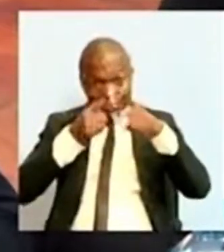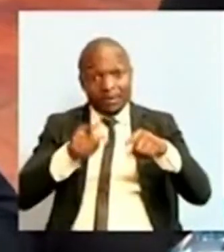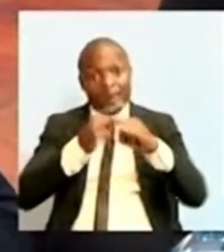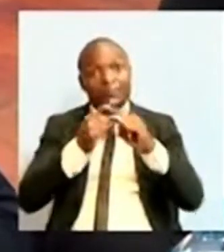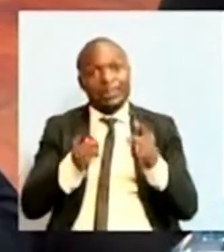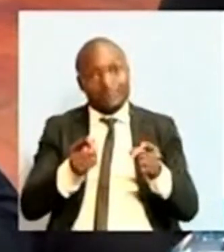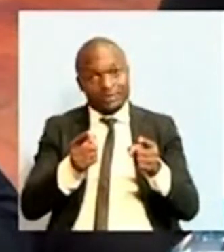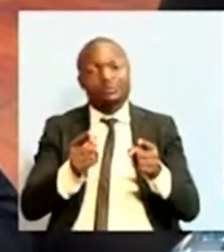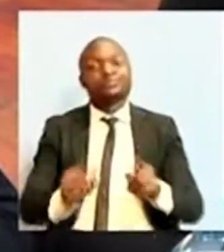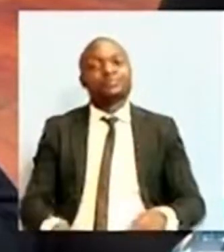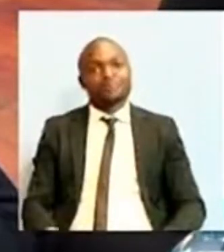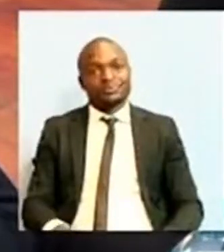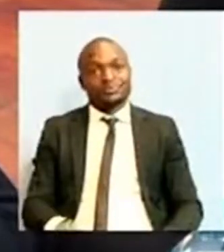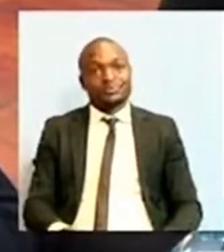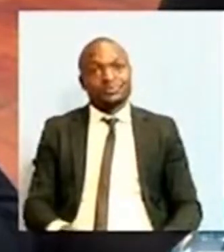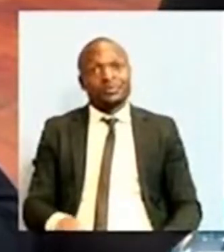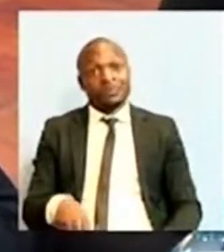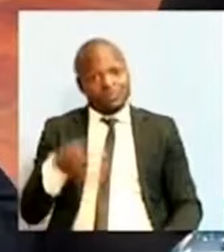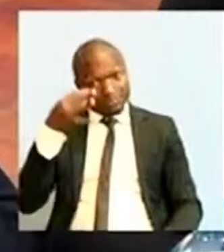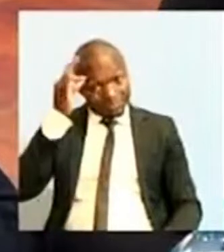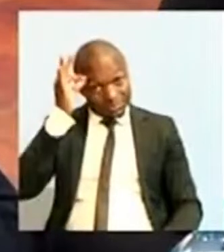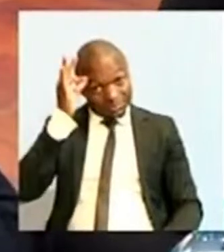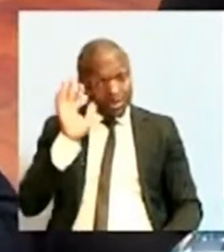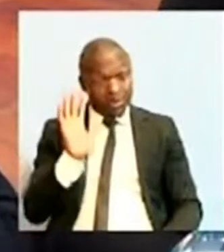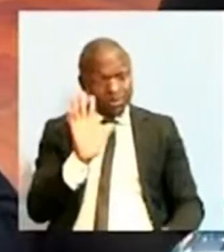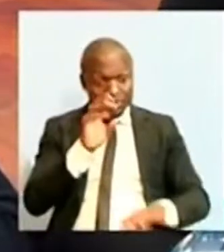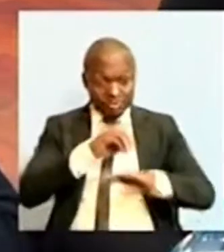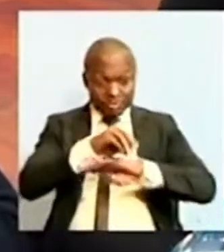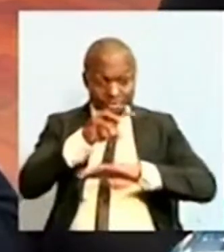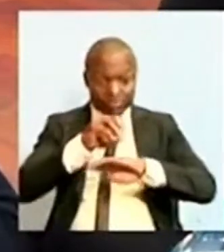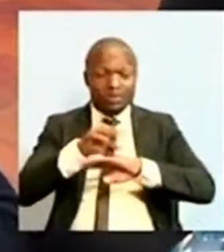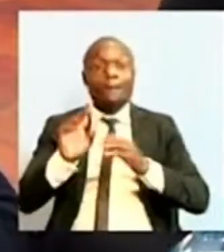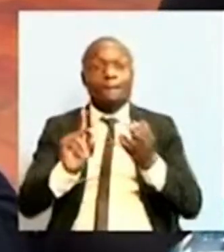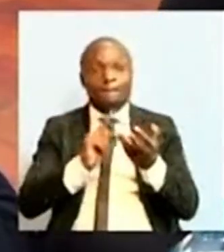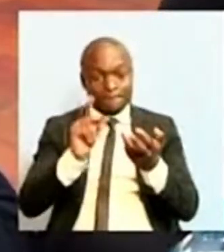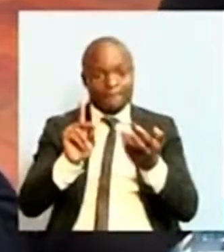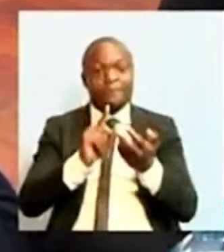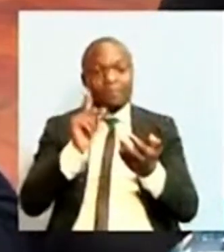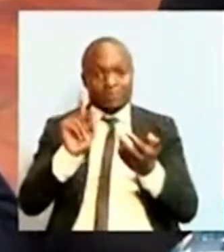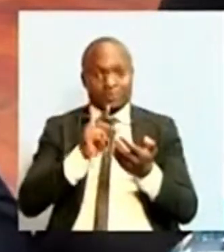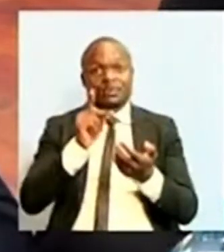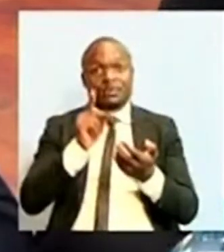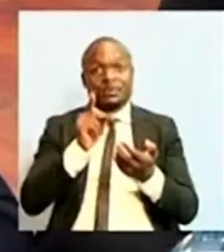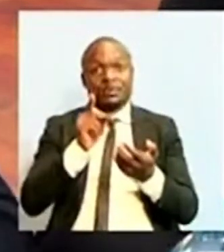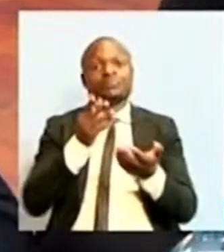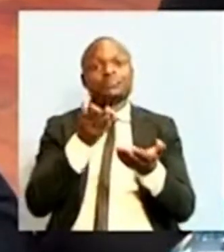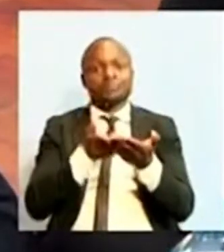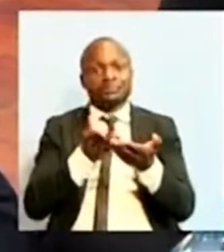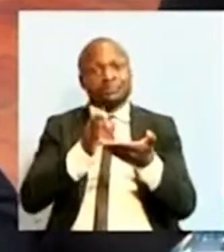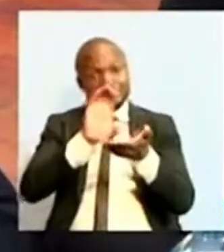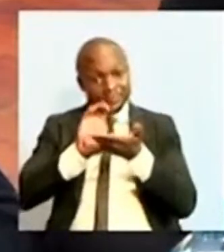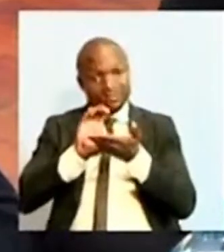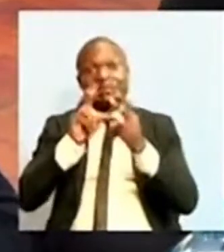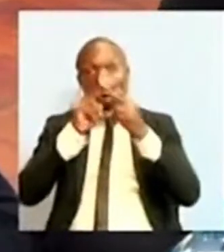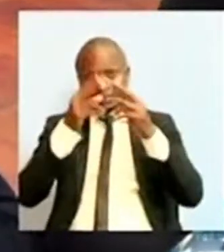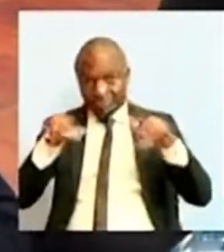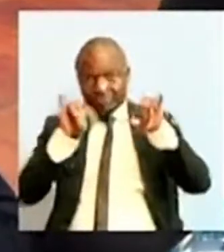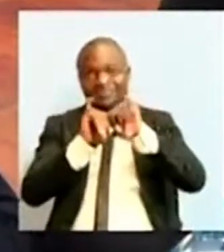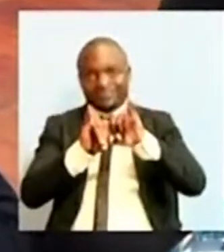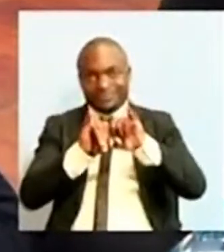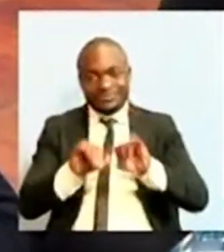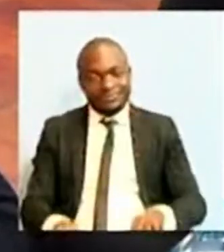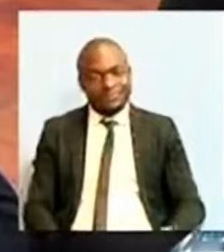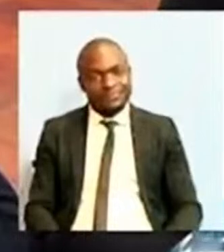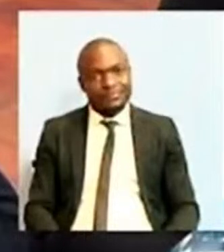But Chair, we take your observation that indeed prioritizing the structural obligations is quite very important, which